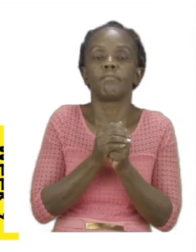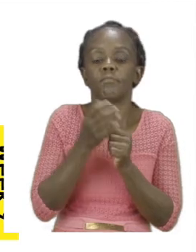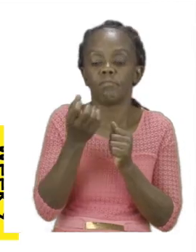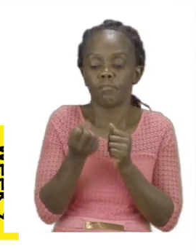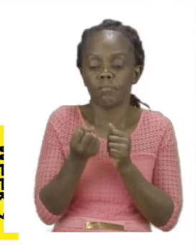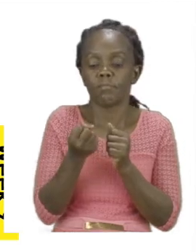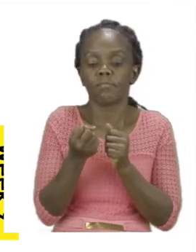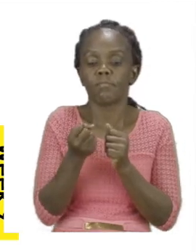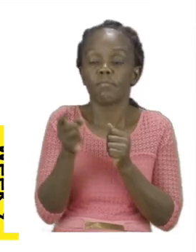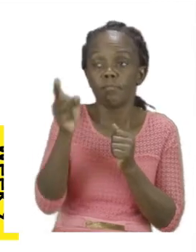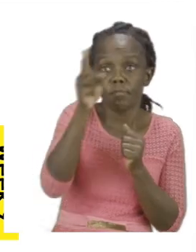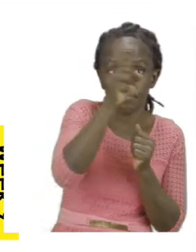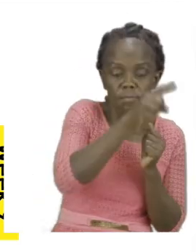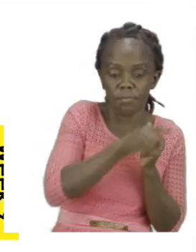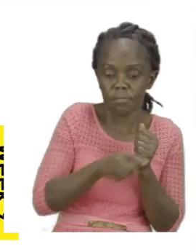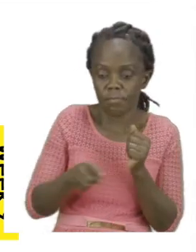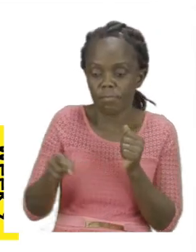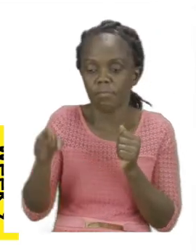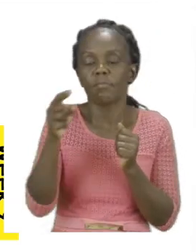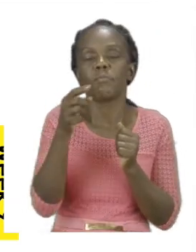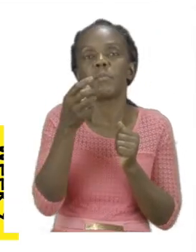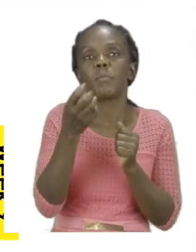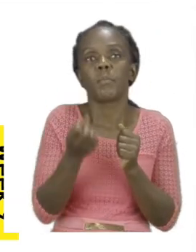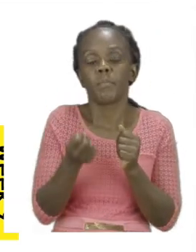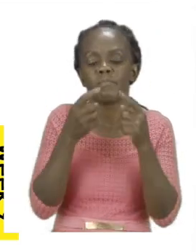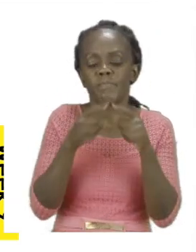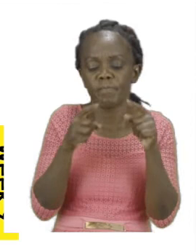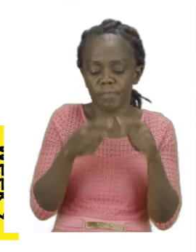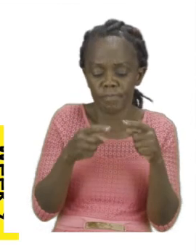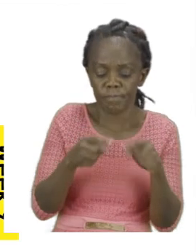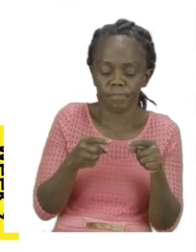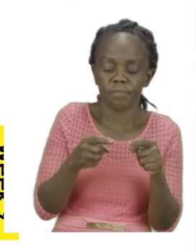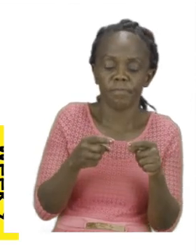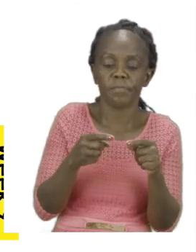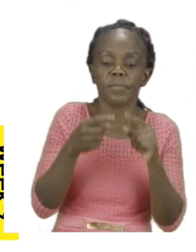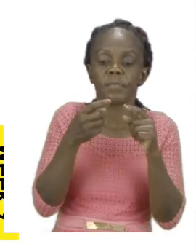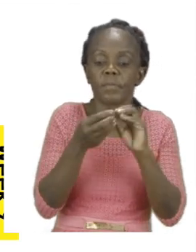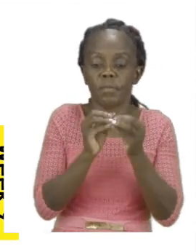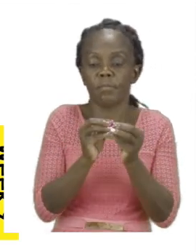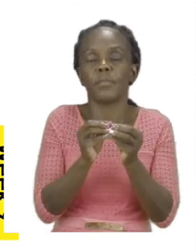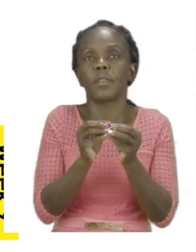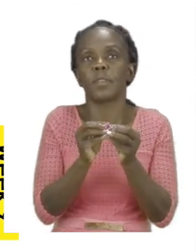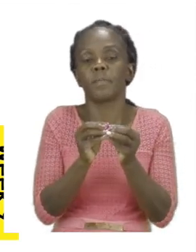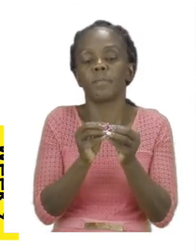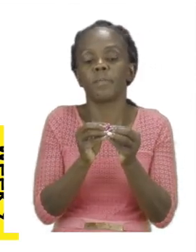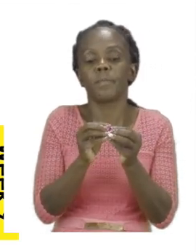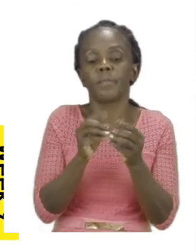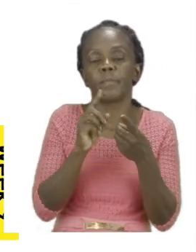number 1, and then there is the number 2, and then the